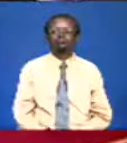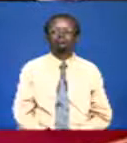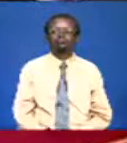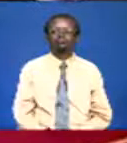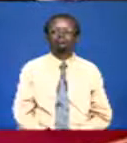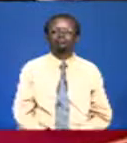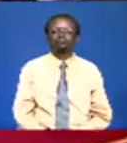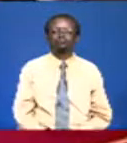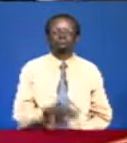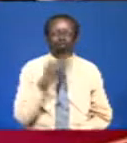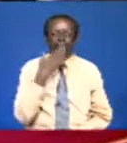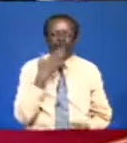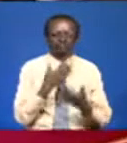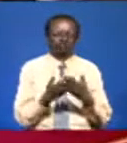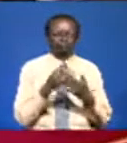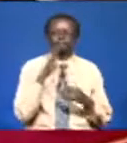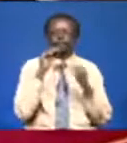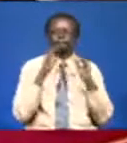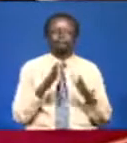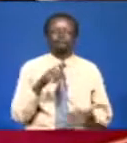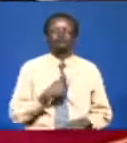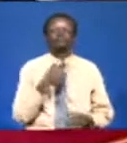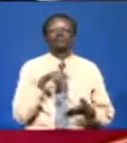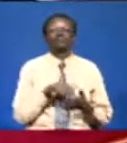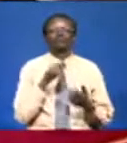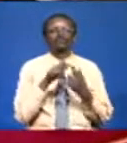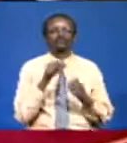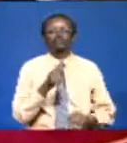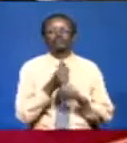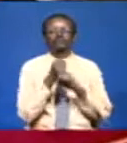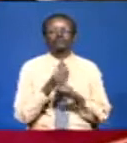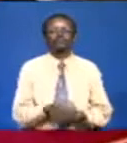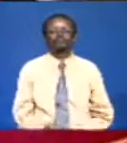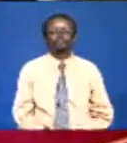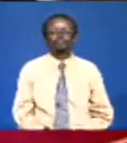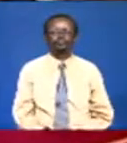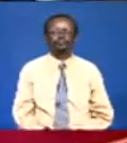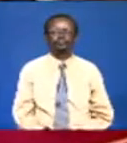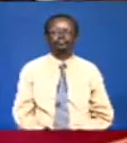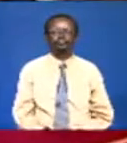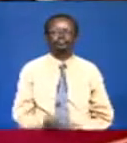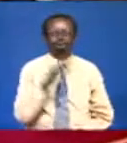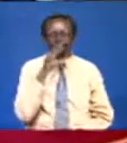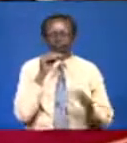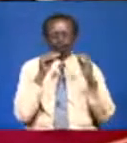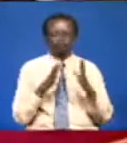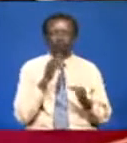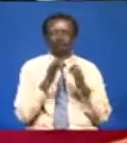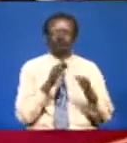Thank you very much, Mr. Speaker. I rise to support the motion. And Mr. Speaker, if you remember very